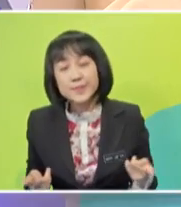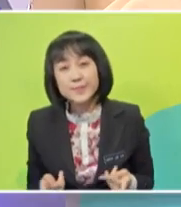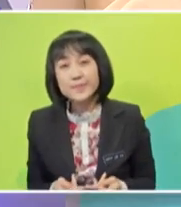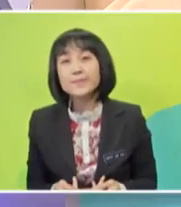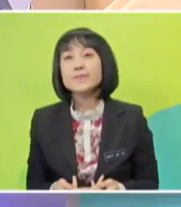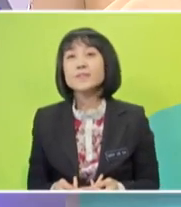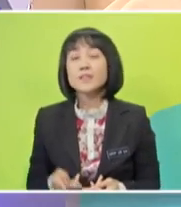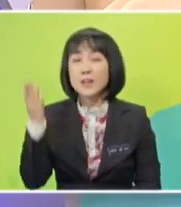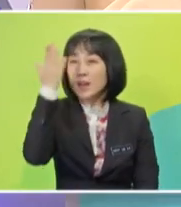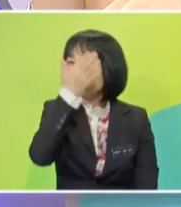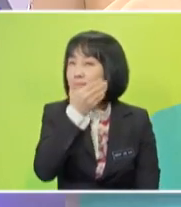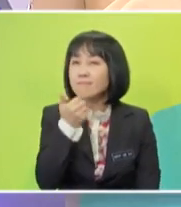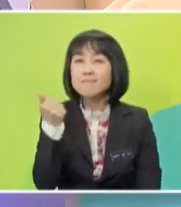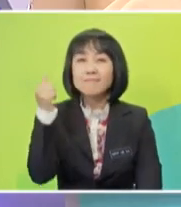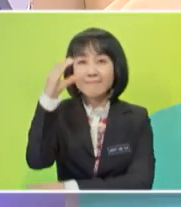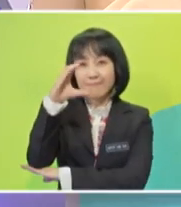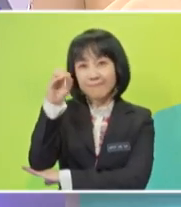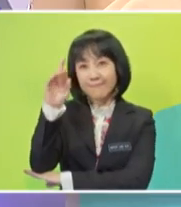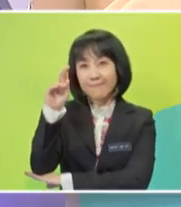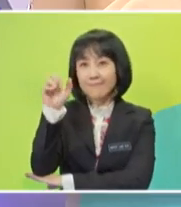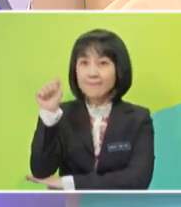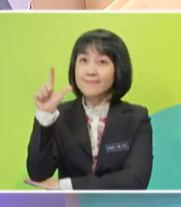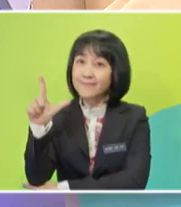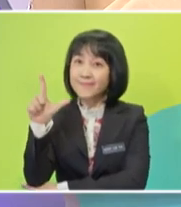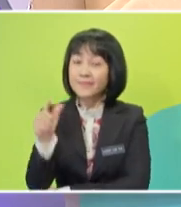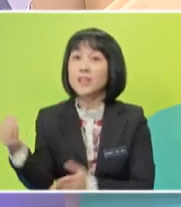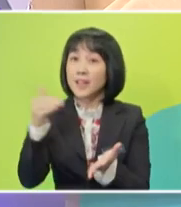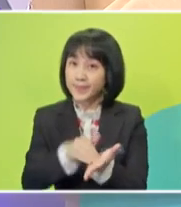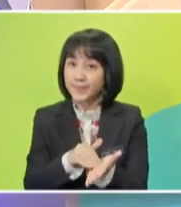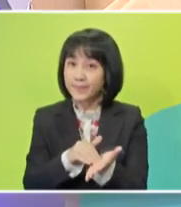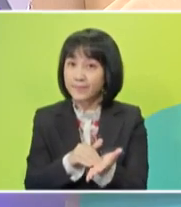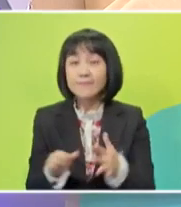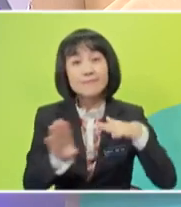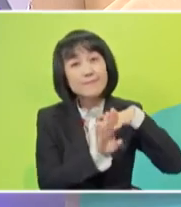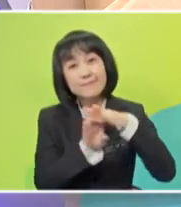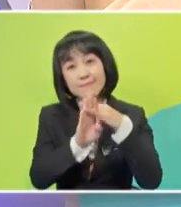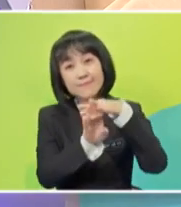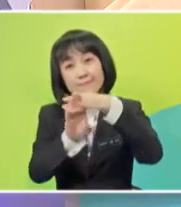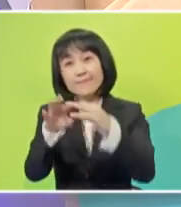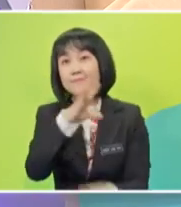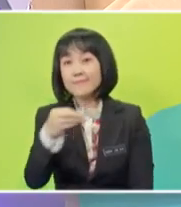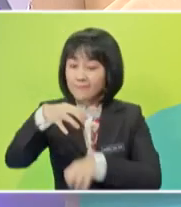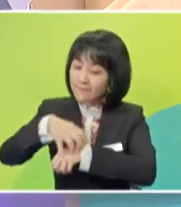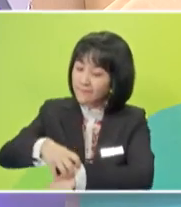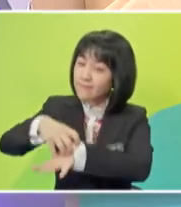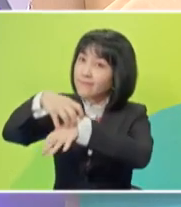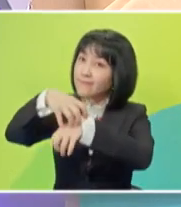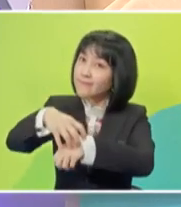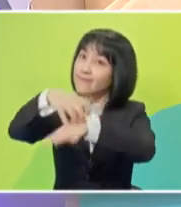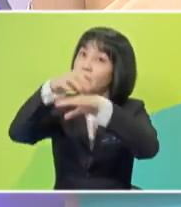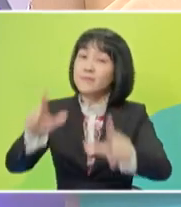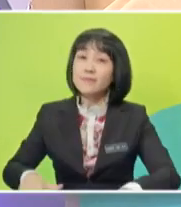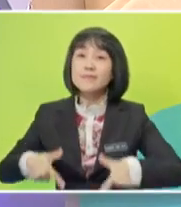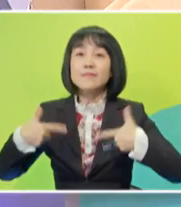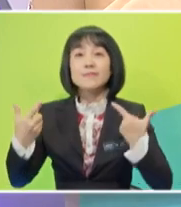are beautiful corals. One more time. The shark and jellyfish